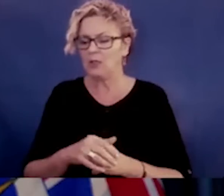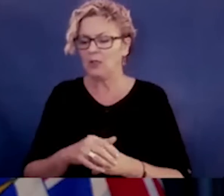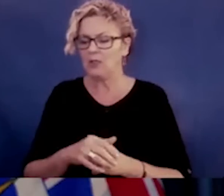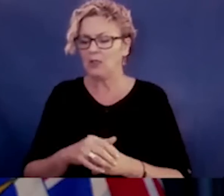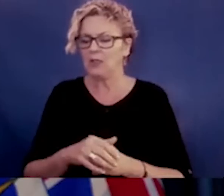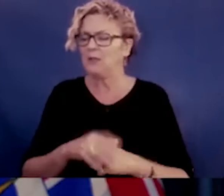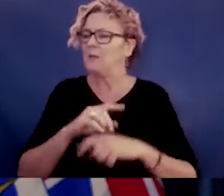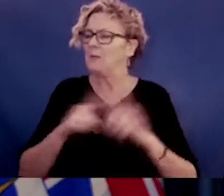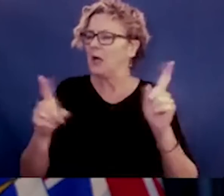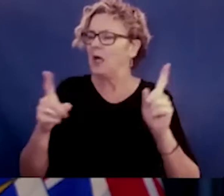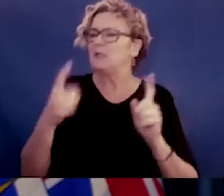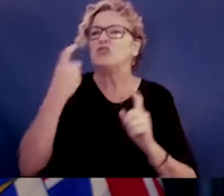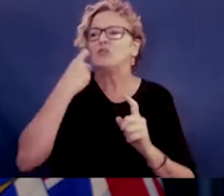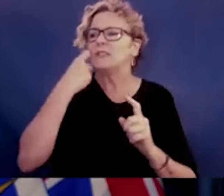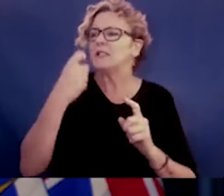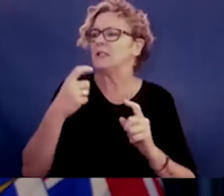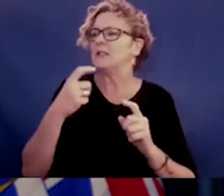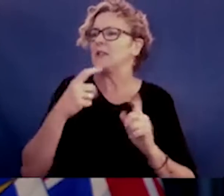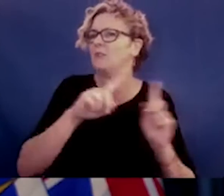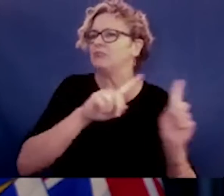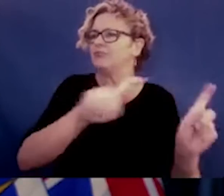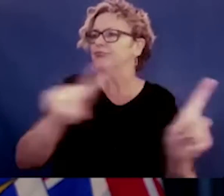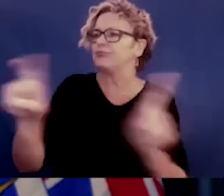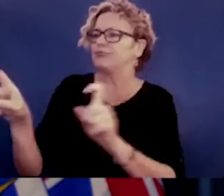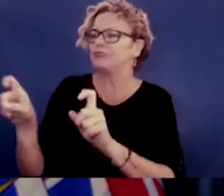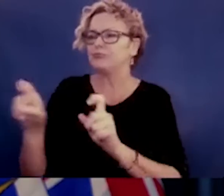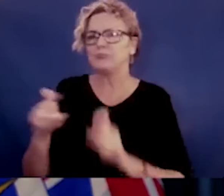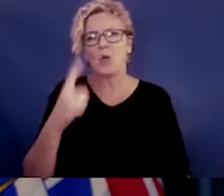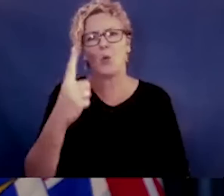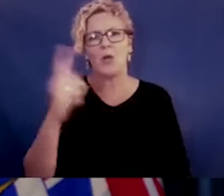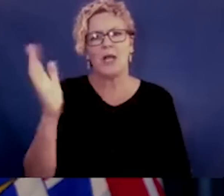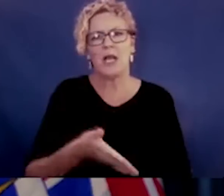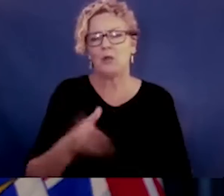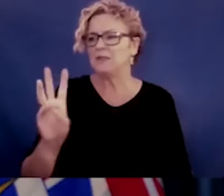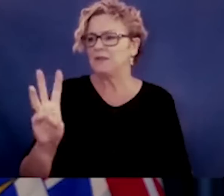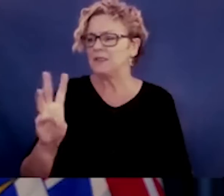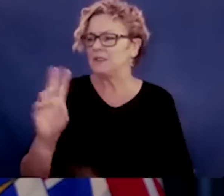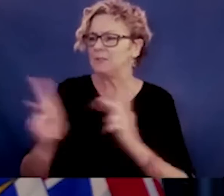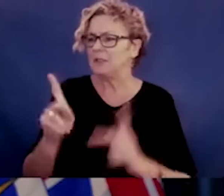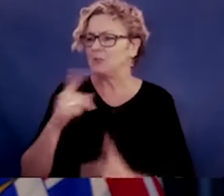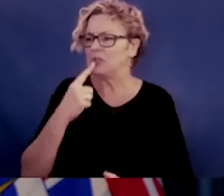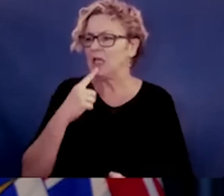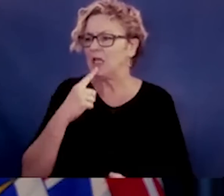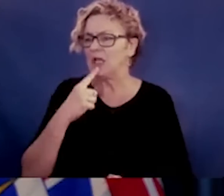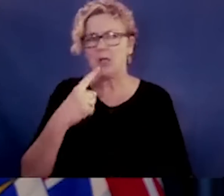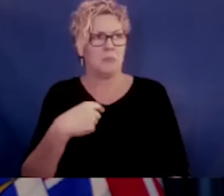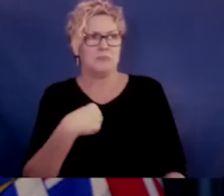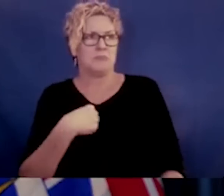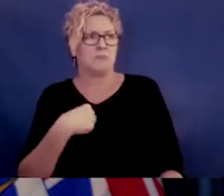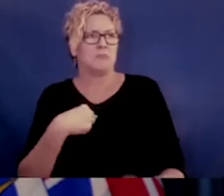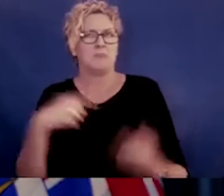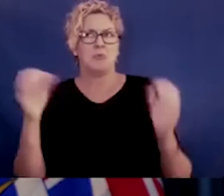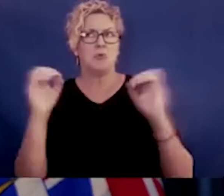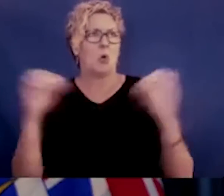are more likely to have severe illness from influenza, and so they need to have priority for being protected. But we also